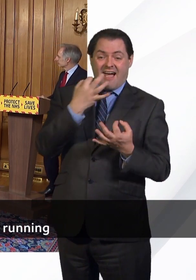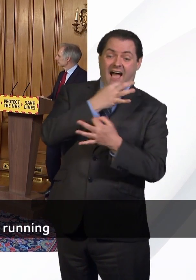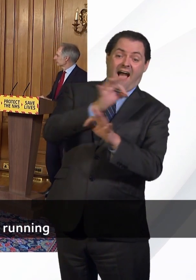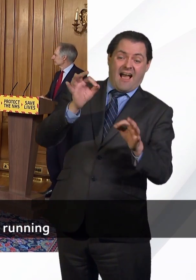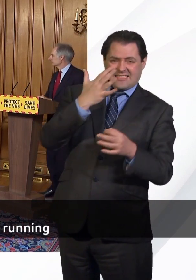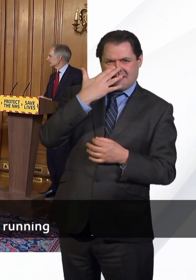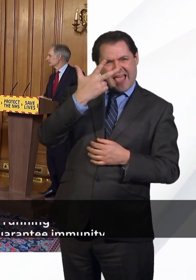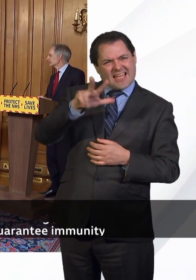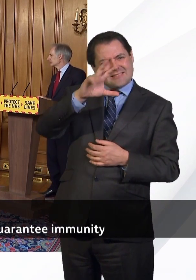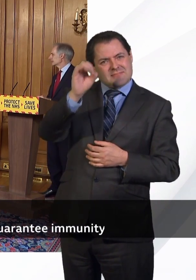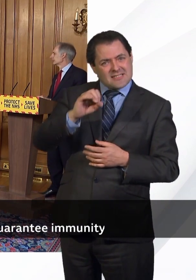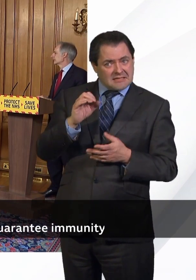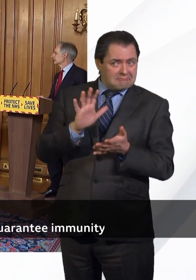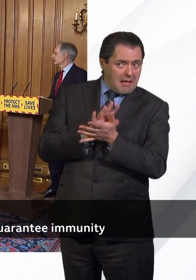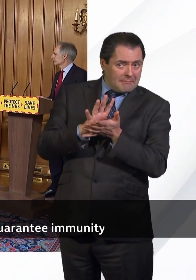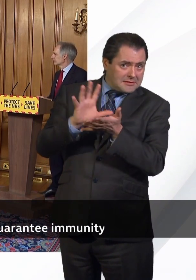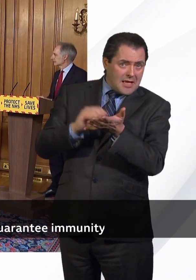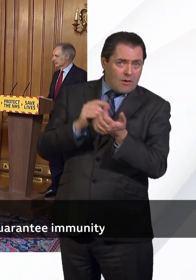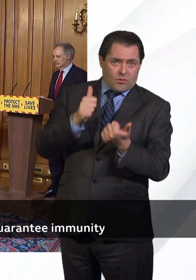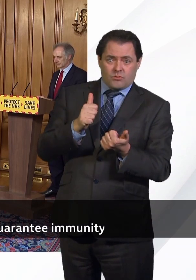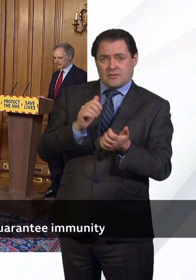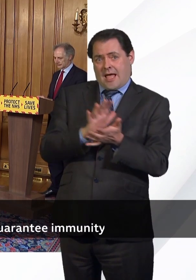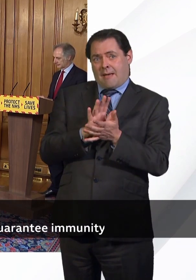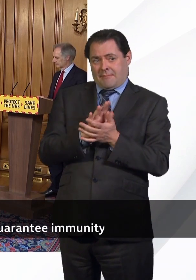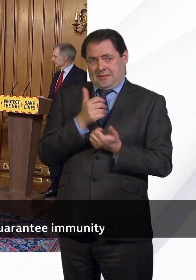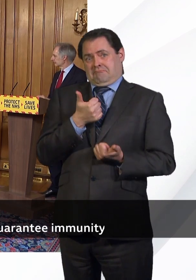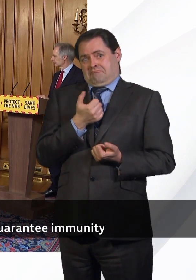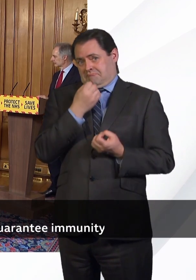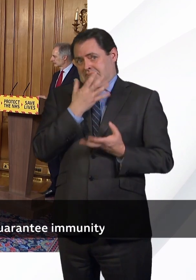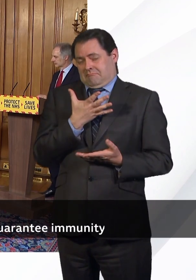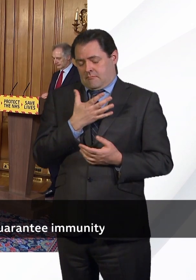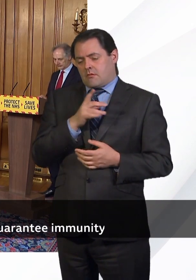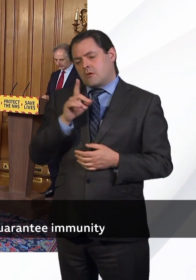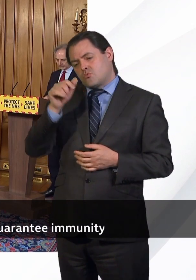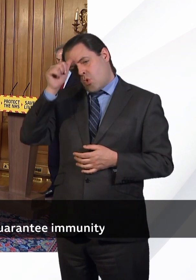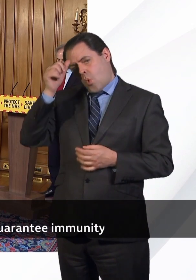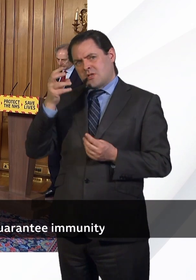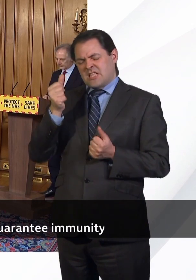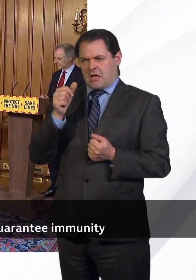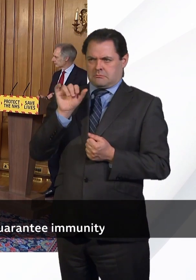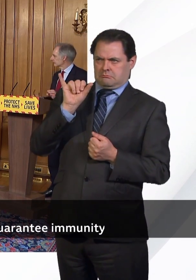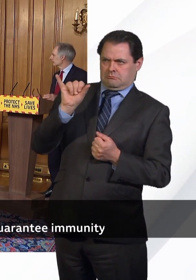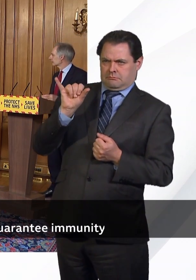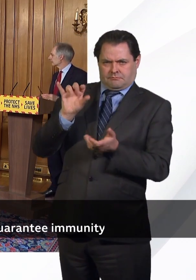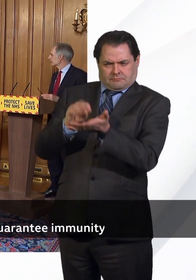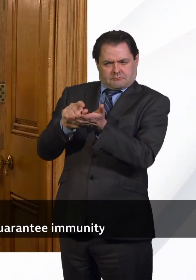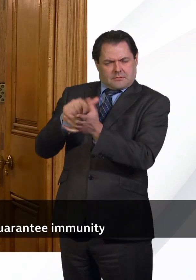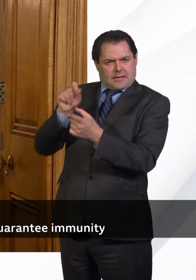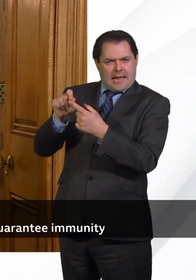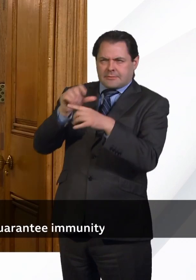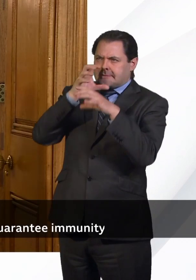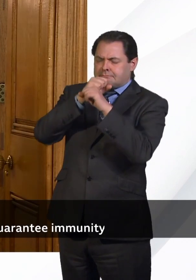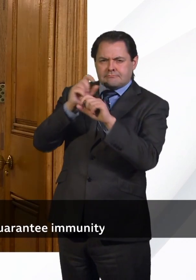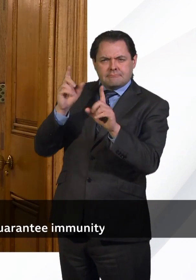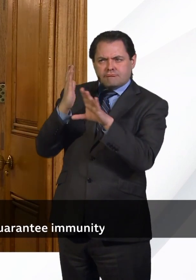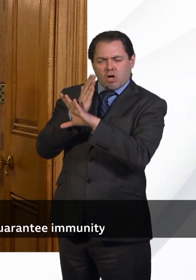high degree of support for the app and for downloading it. But the app has been designed with privacy